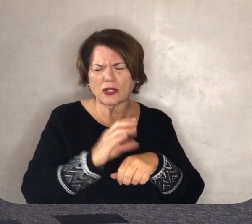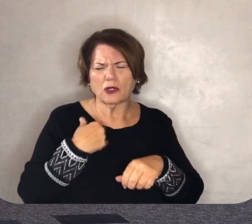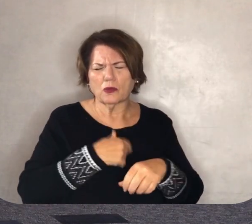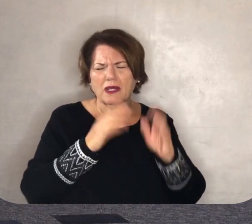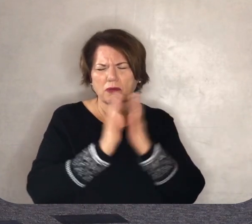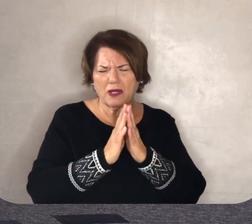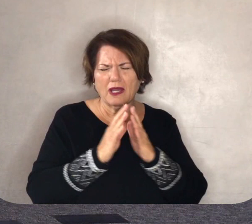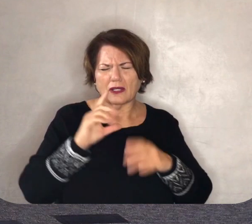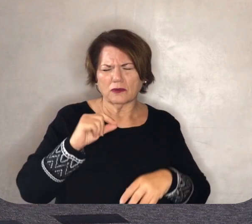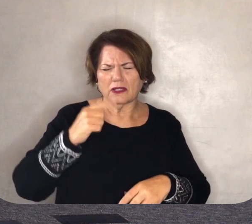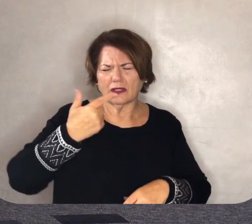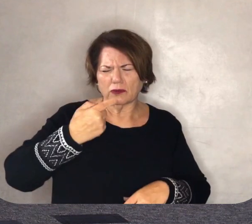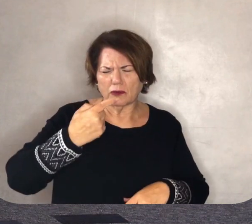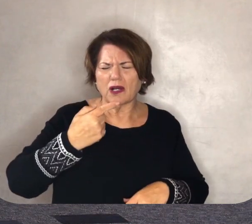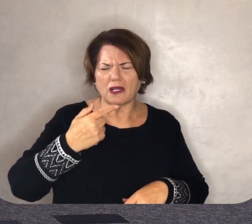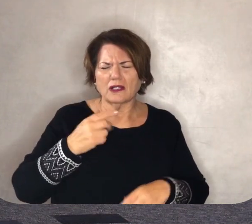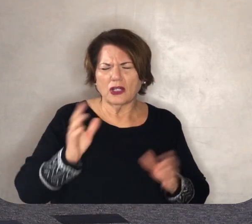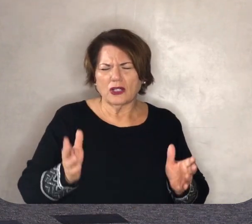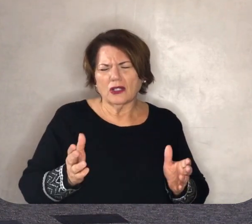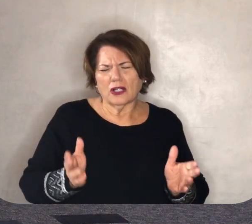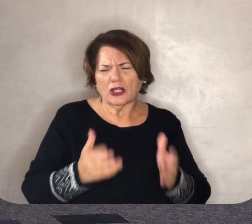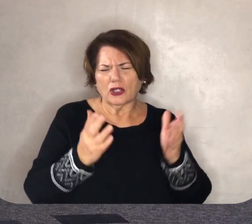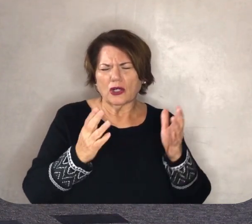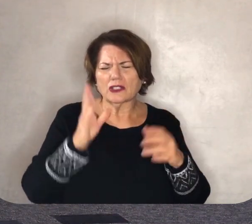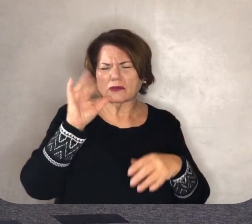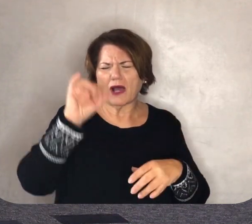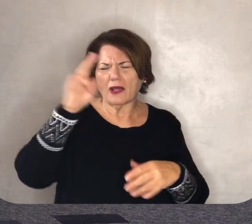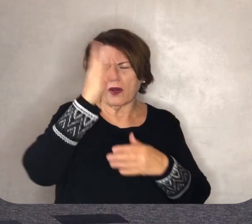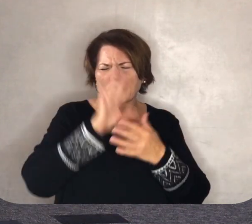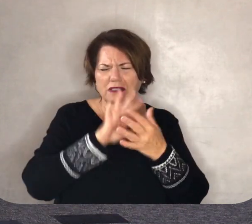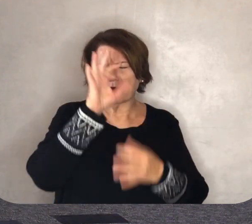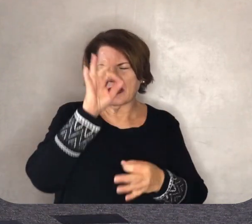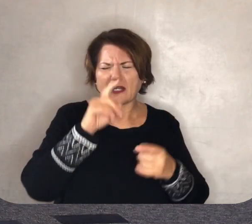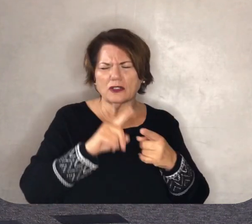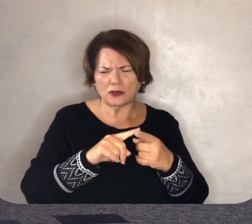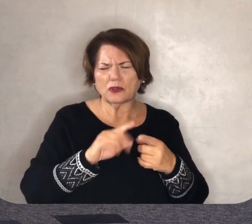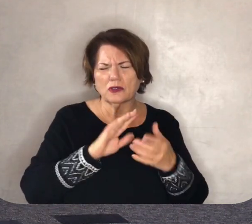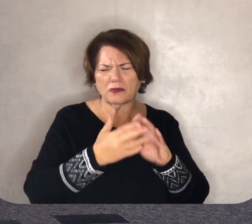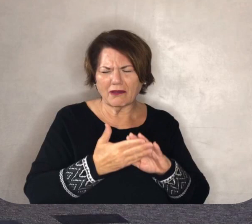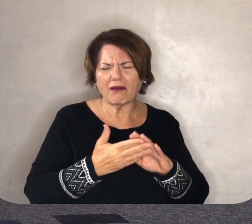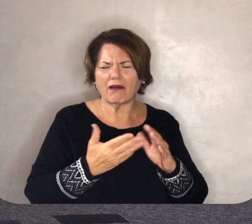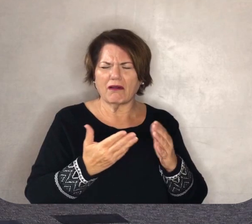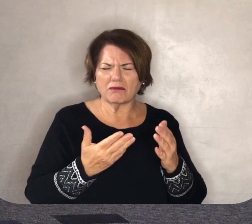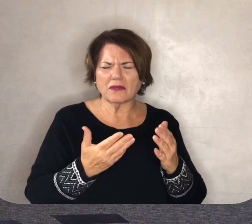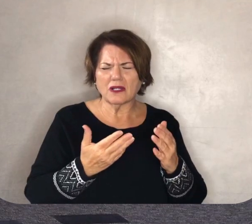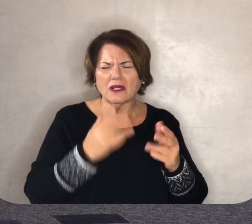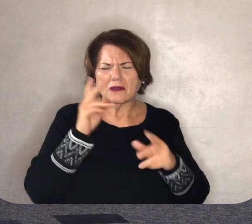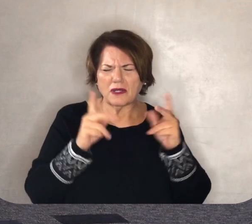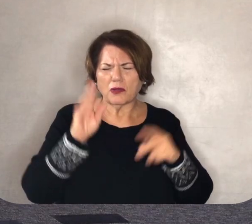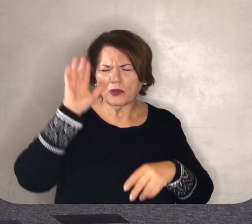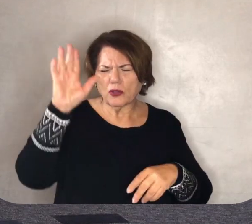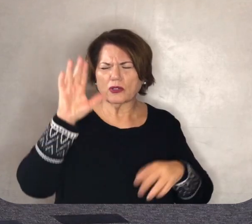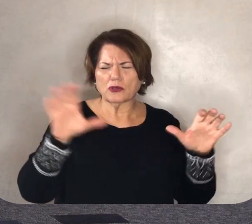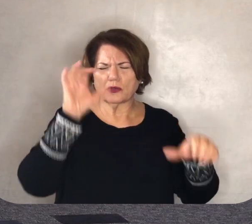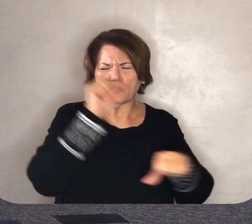be encouraged by your Spirit to be together as the body of Christ, and to lift people up and to support people and continue to do the great work